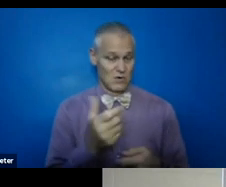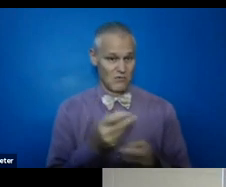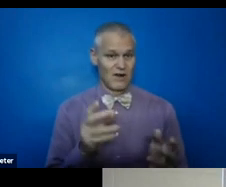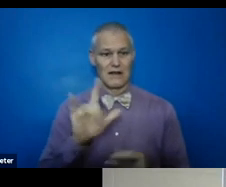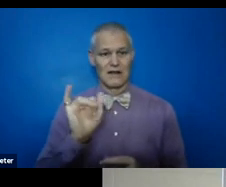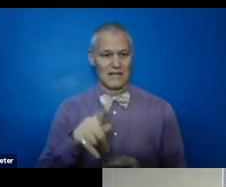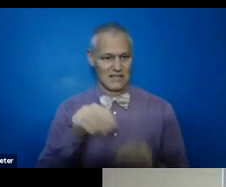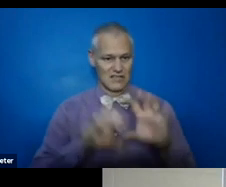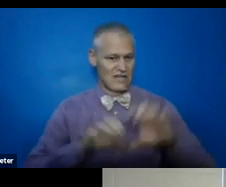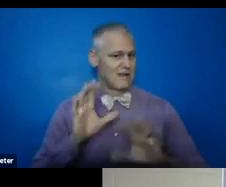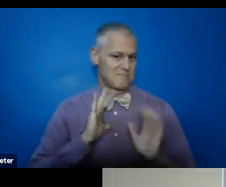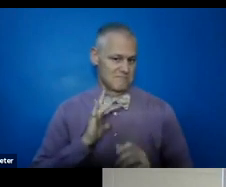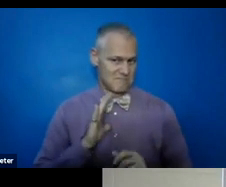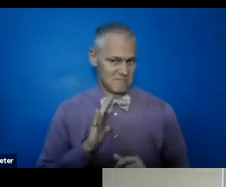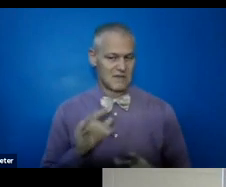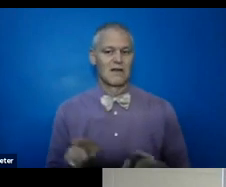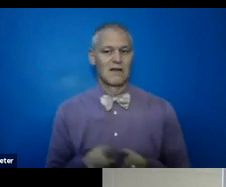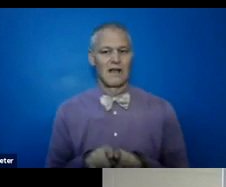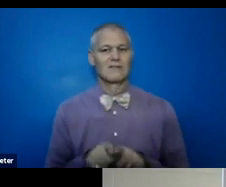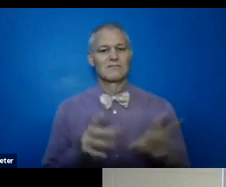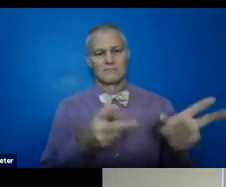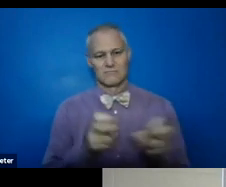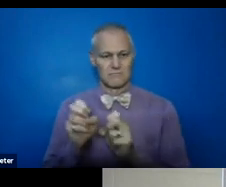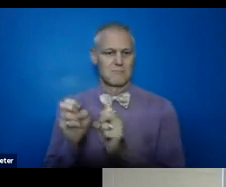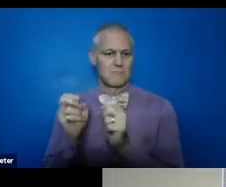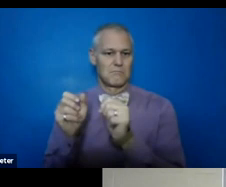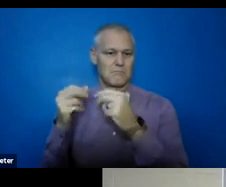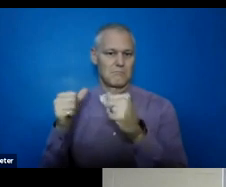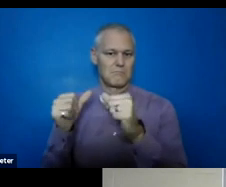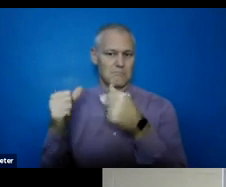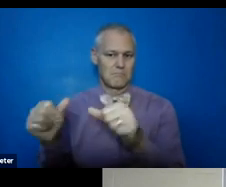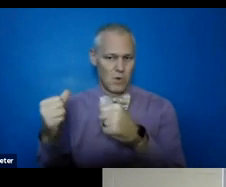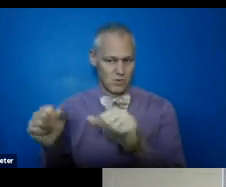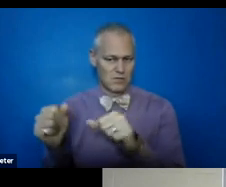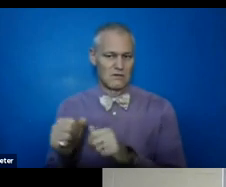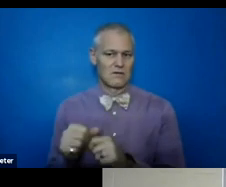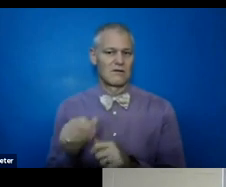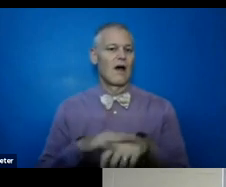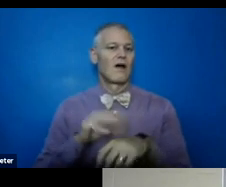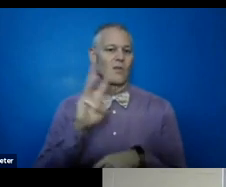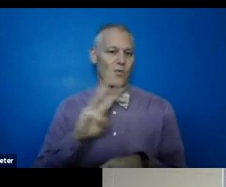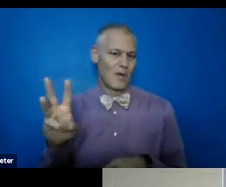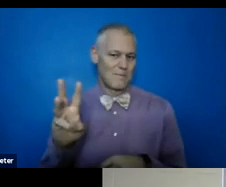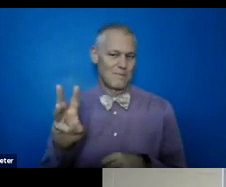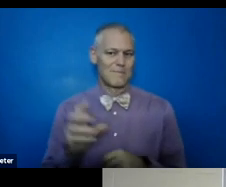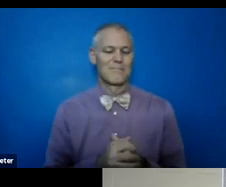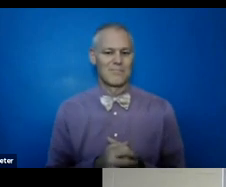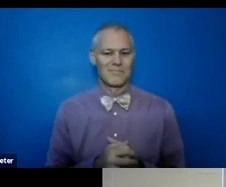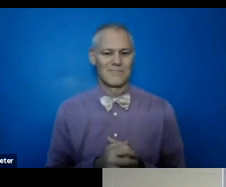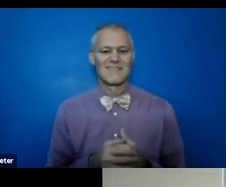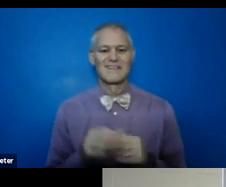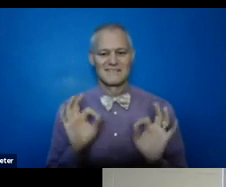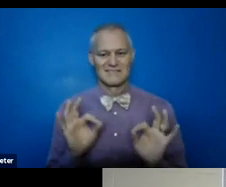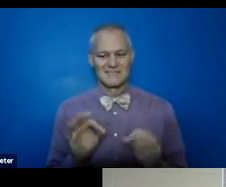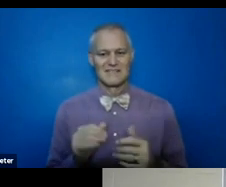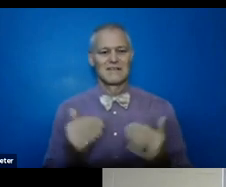great. I can also take them and post them uh, on the website later as well. So I'd actually now